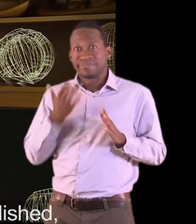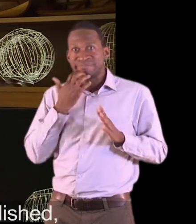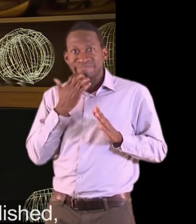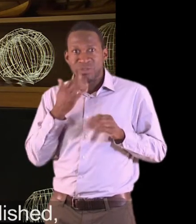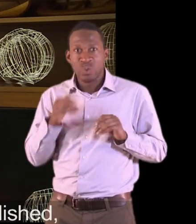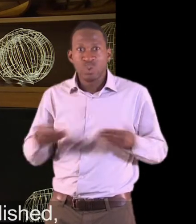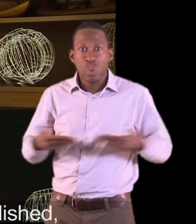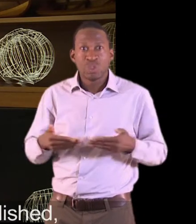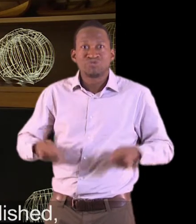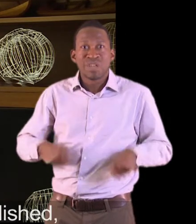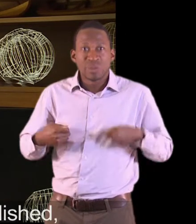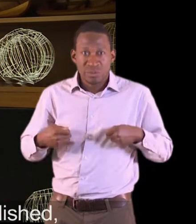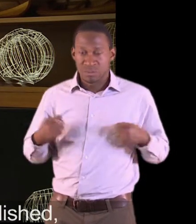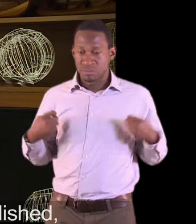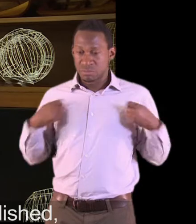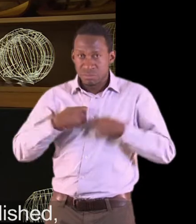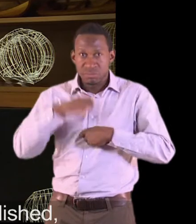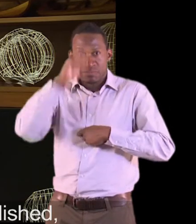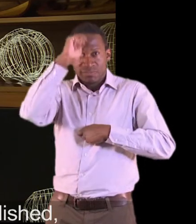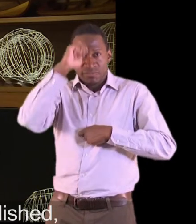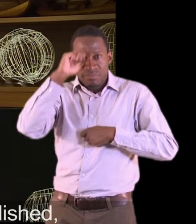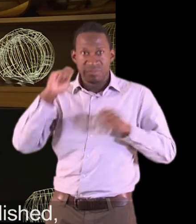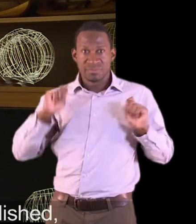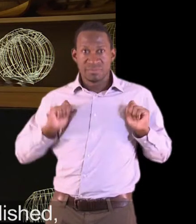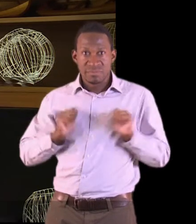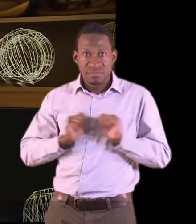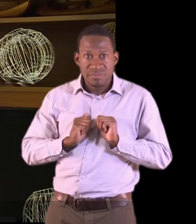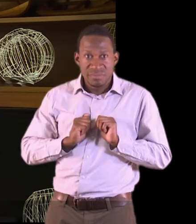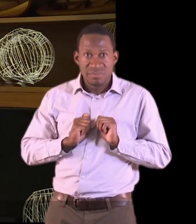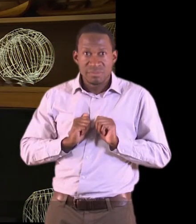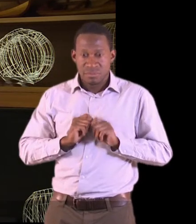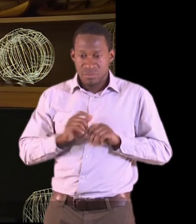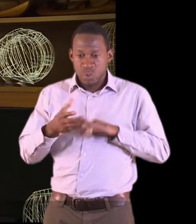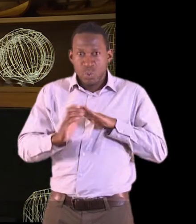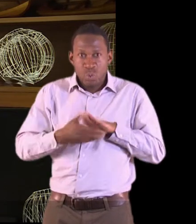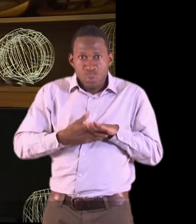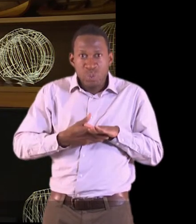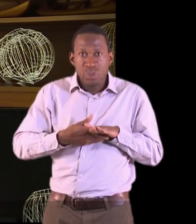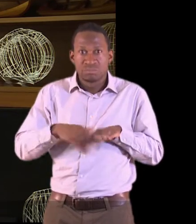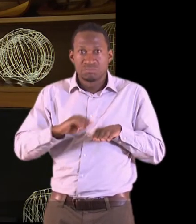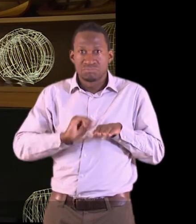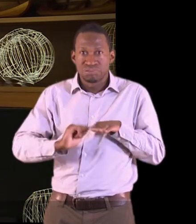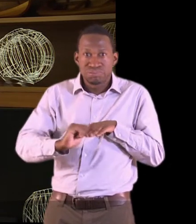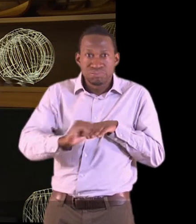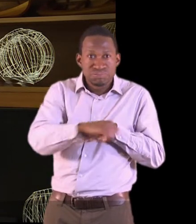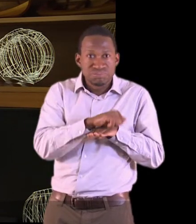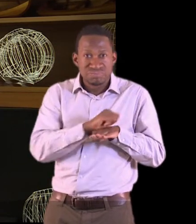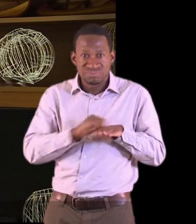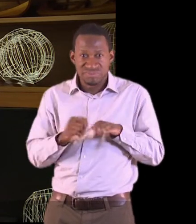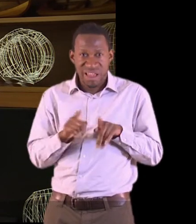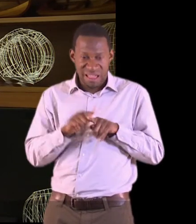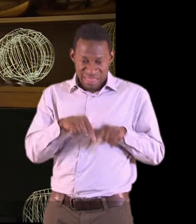shoes polished, boots polished, this, that and the other. And we all had to walk down there.